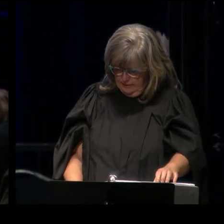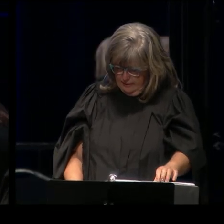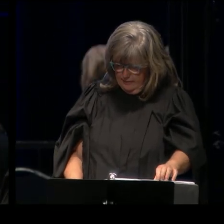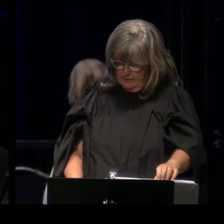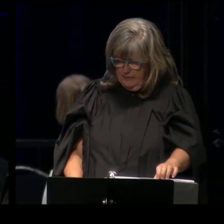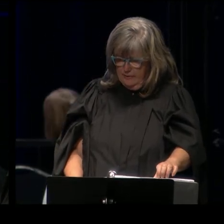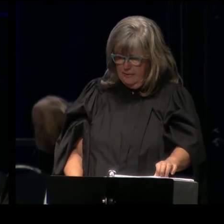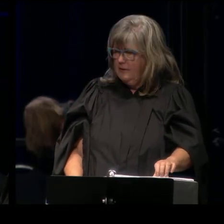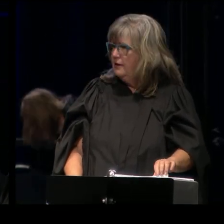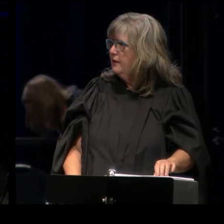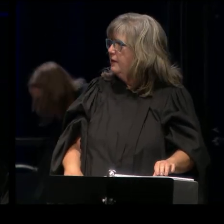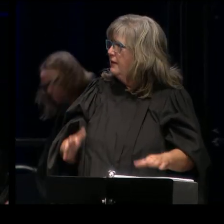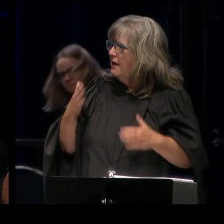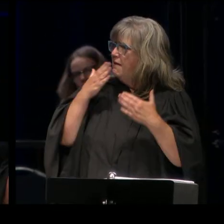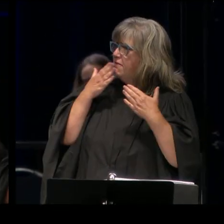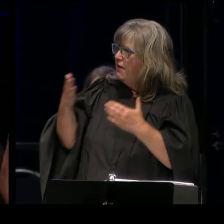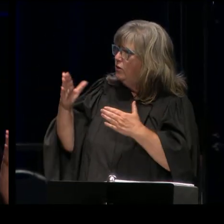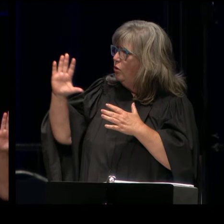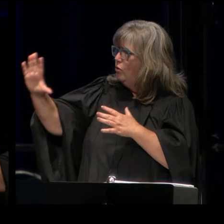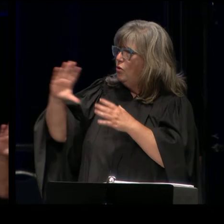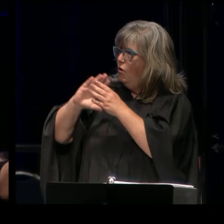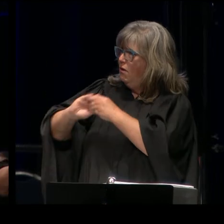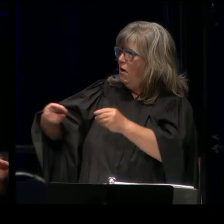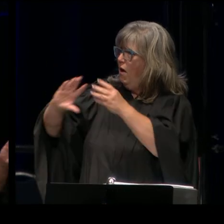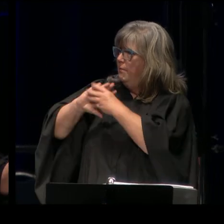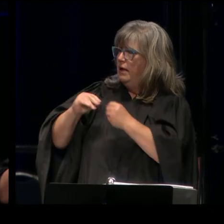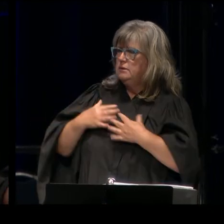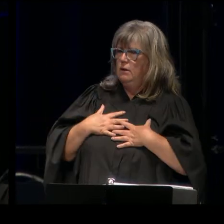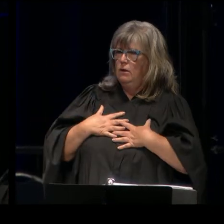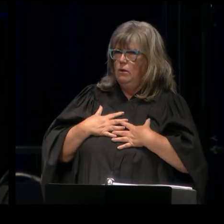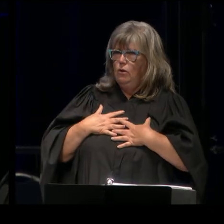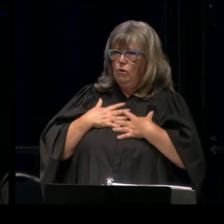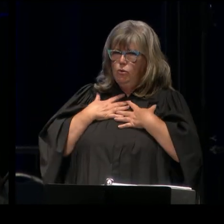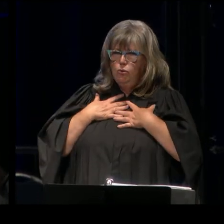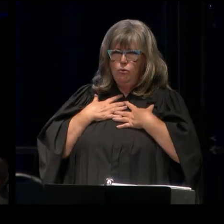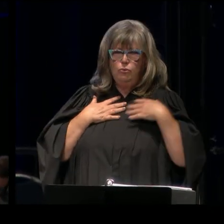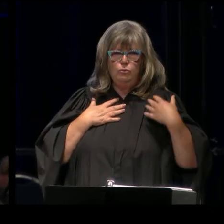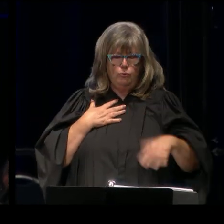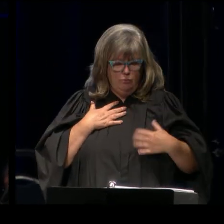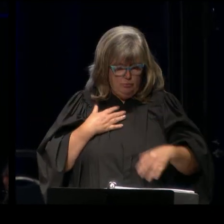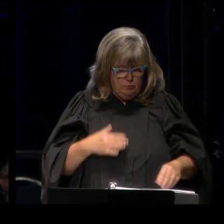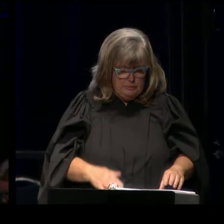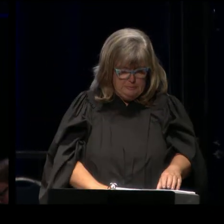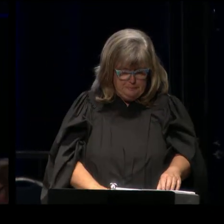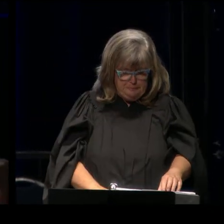Thank you for your inspiring words, Dr. Abulash.